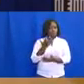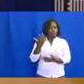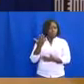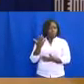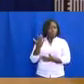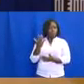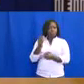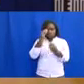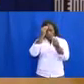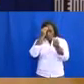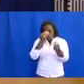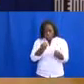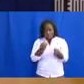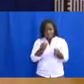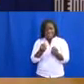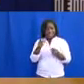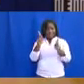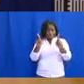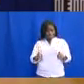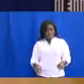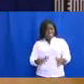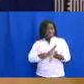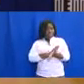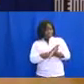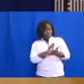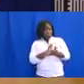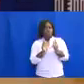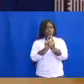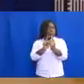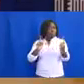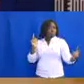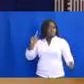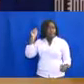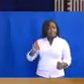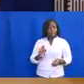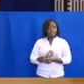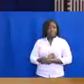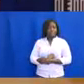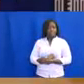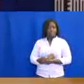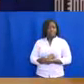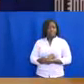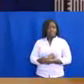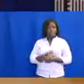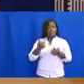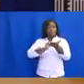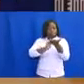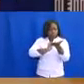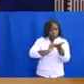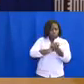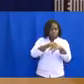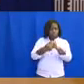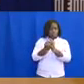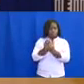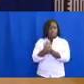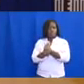adhere to enhanced personal hygiene and social distancing protocols. Wash their hands with soap